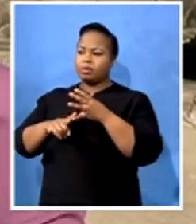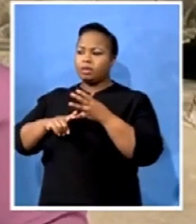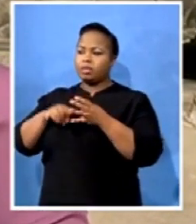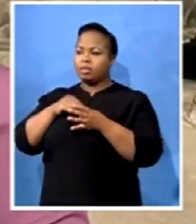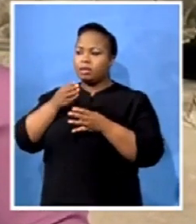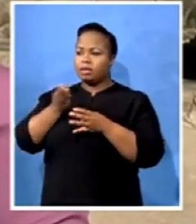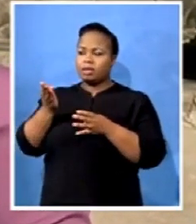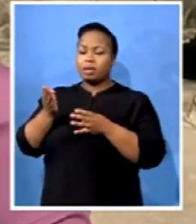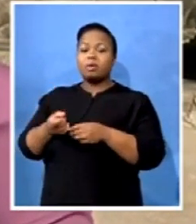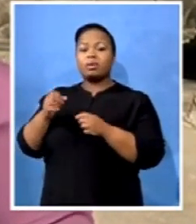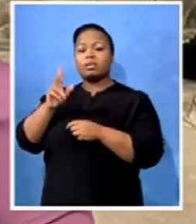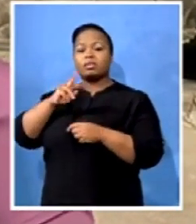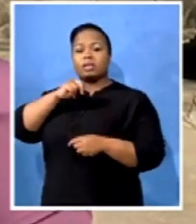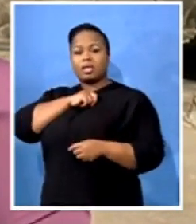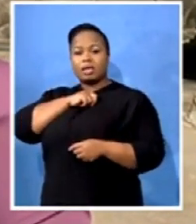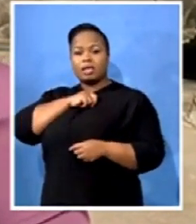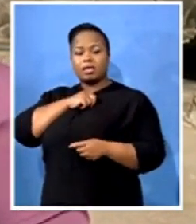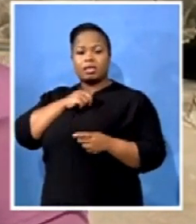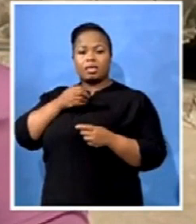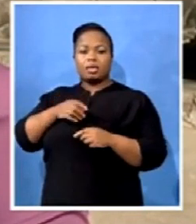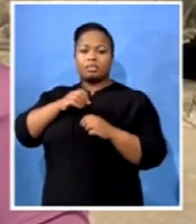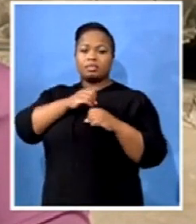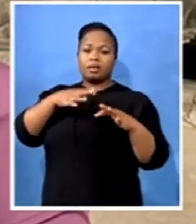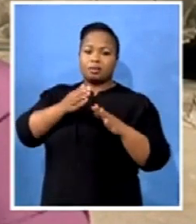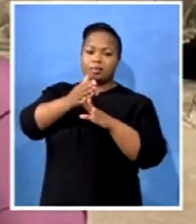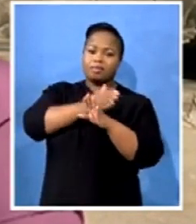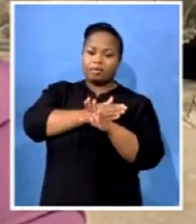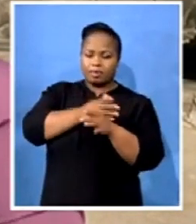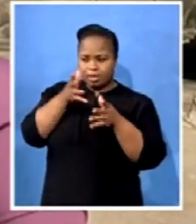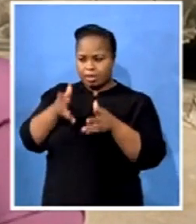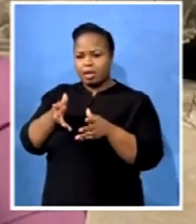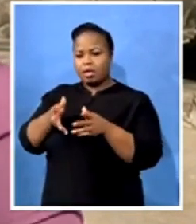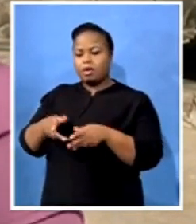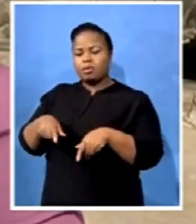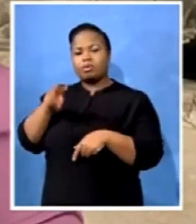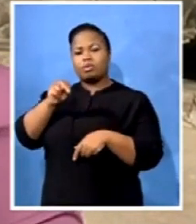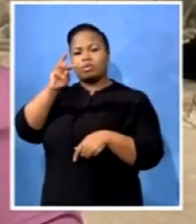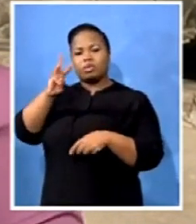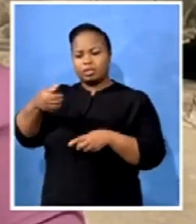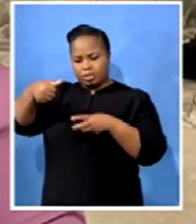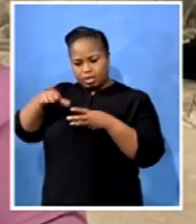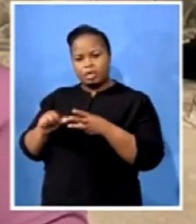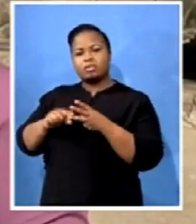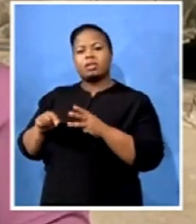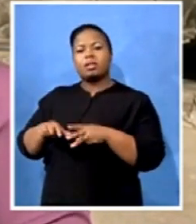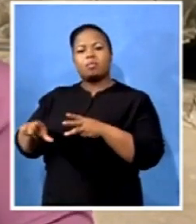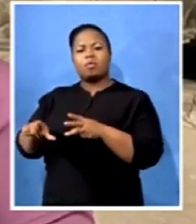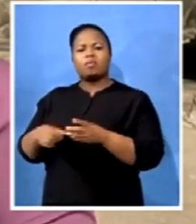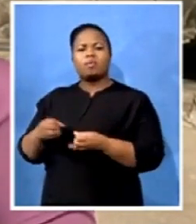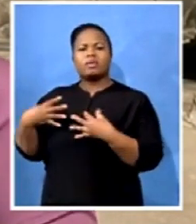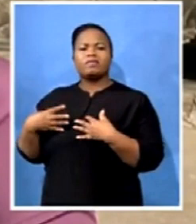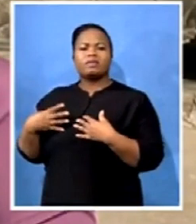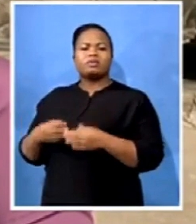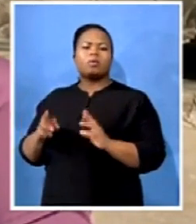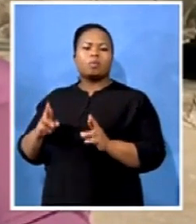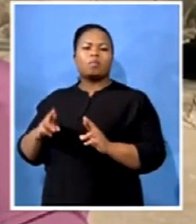and they are saying that they are going to Limpopo, for example. It gives us hope because they are talking about provinces, and where they are going